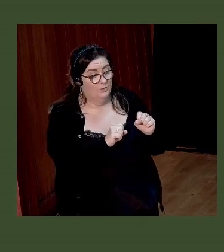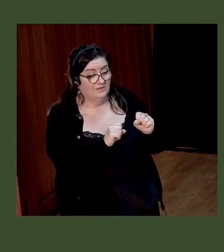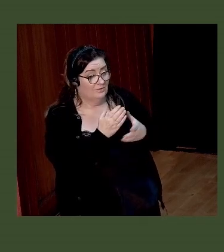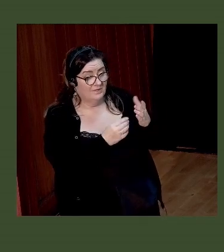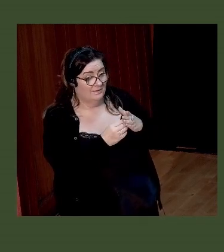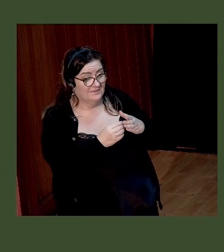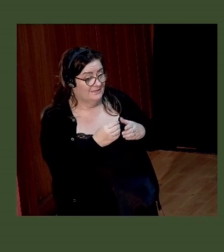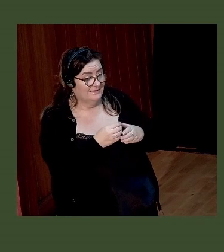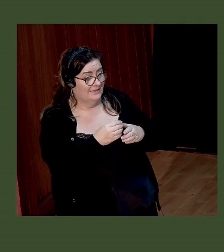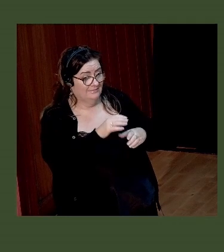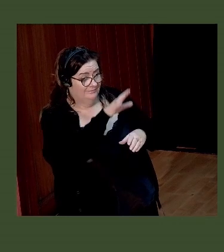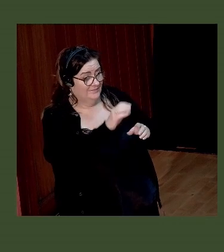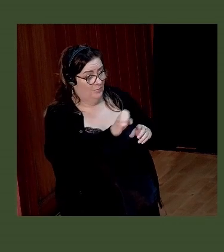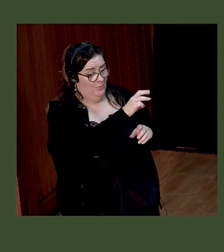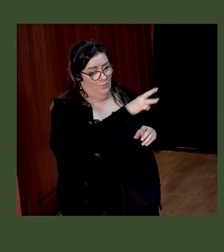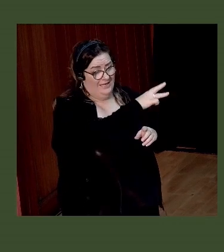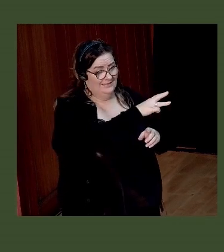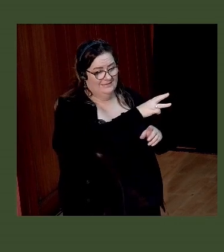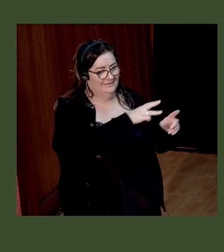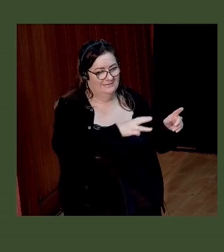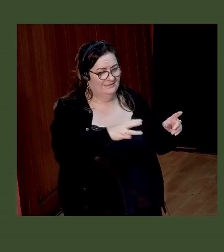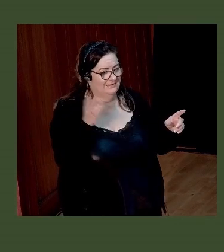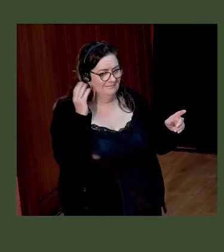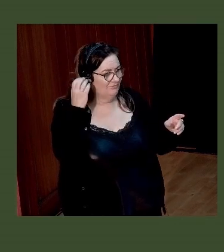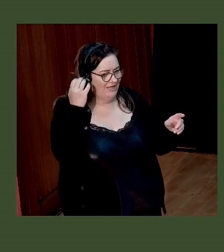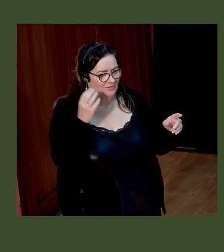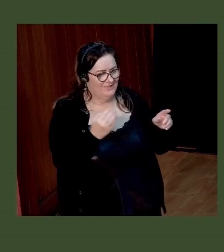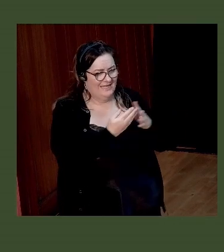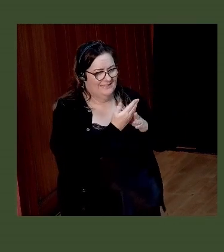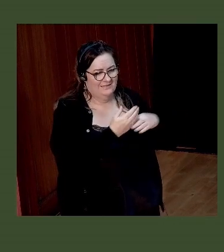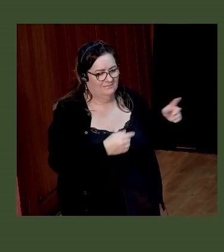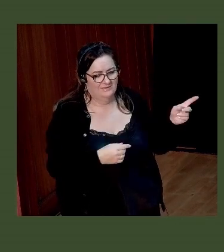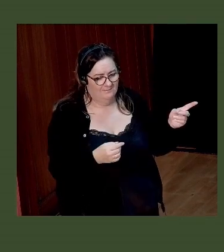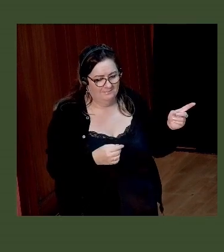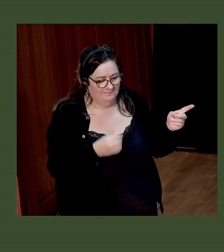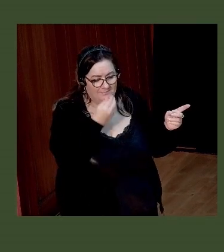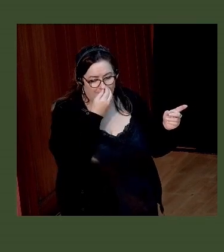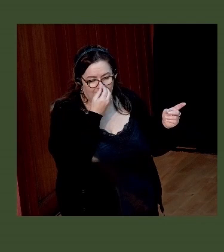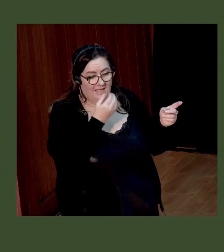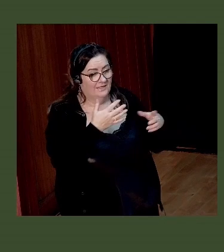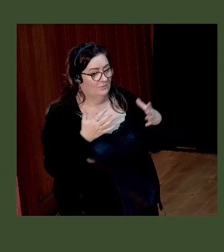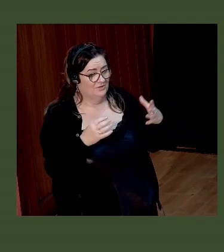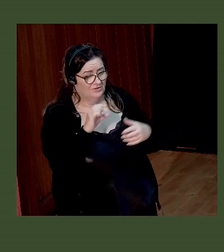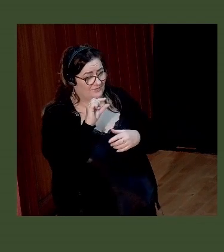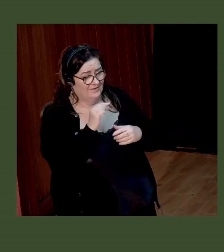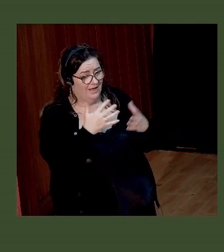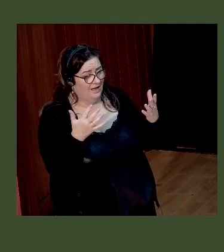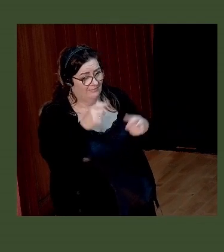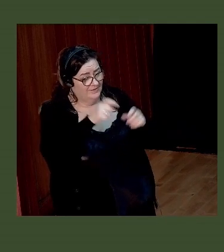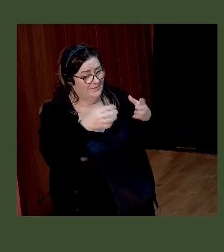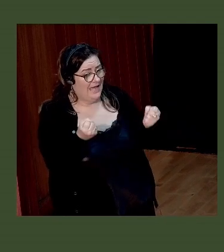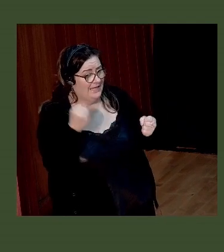Gaeltacht areas, as far as I know, in the early days. As well as that, there were a very small number of radio devices